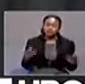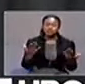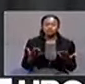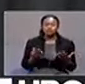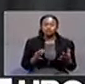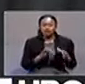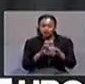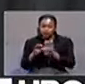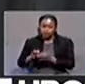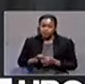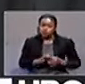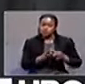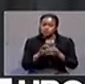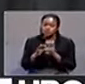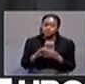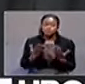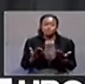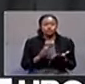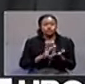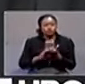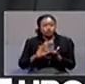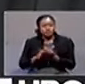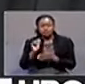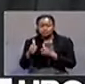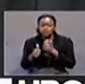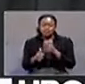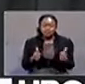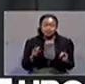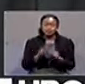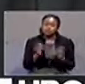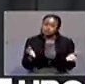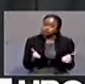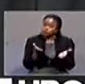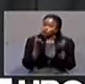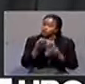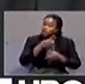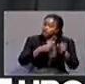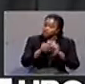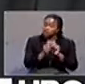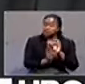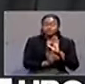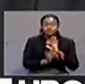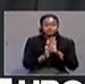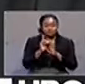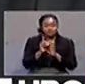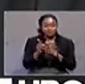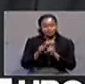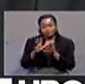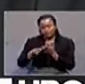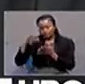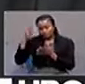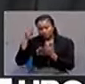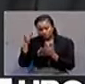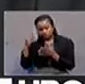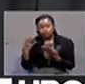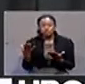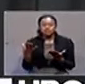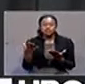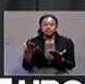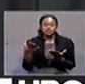harmony, reconciliation, and promoted development activities, education,